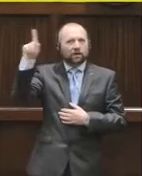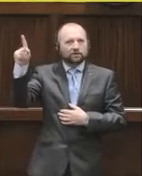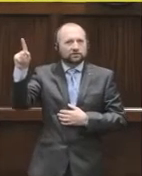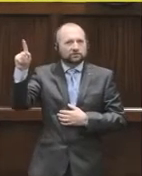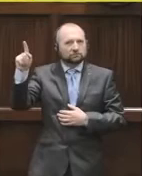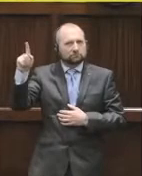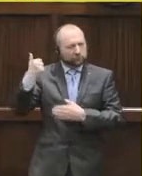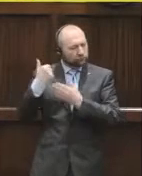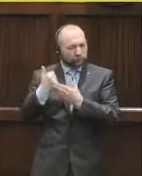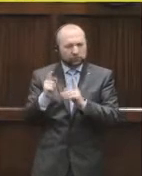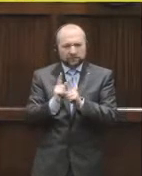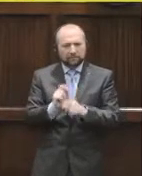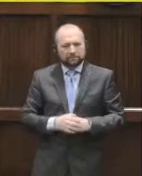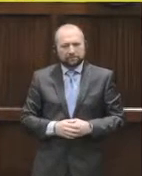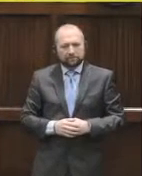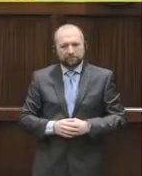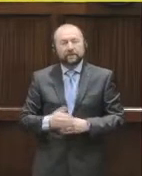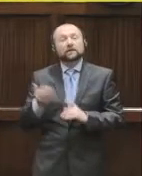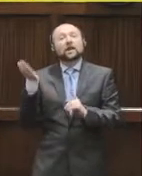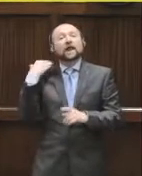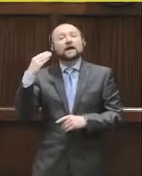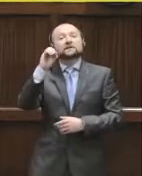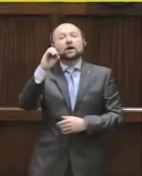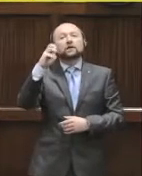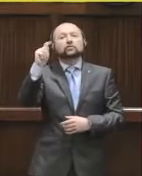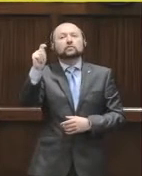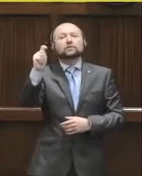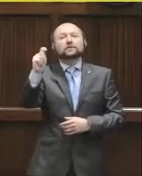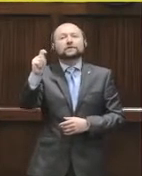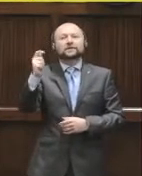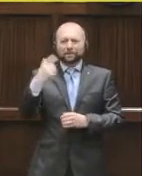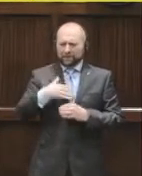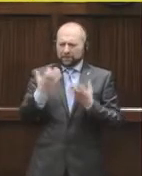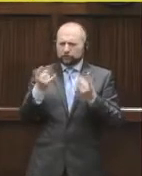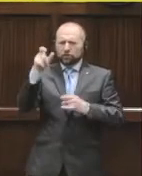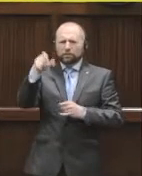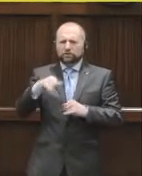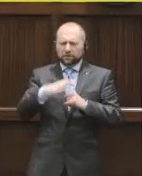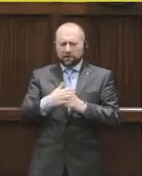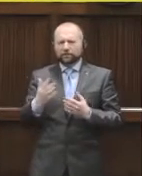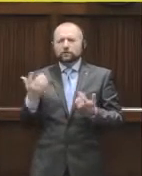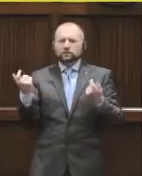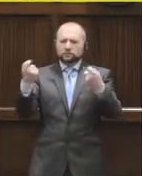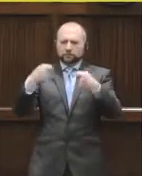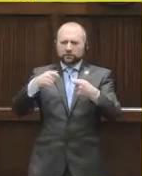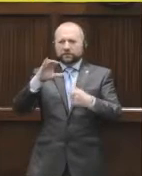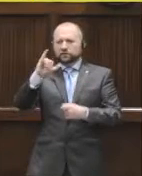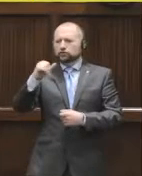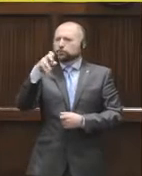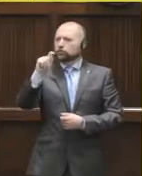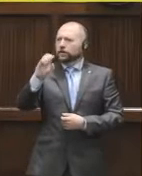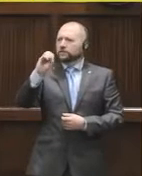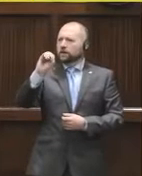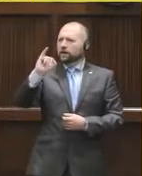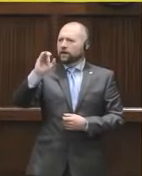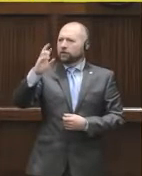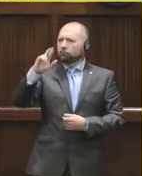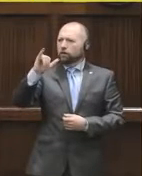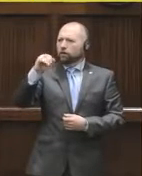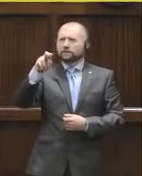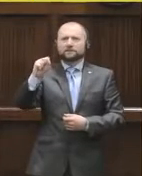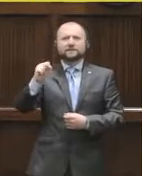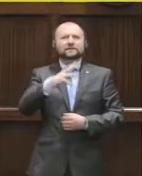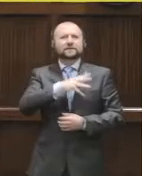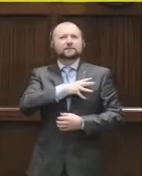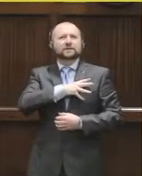October, in my capacity as chairperson of the Joint Oireachtas Committee on Justice and Equality, I was honoured to launch